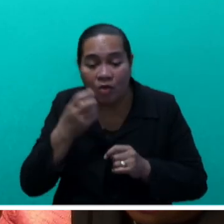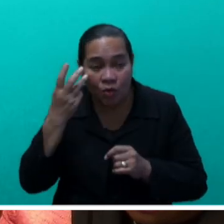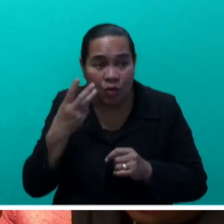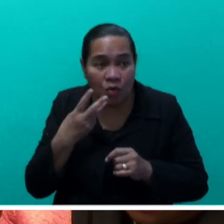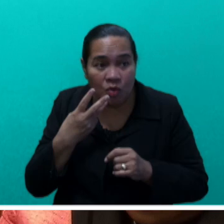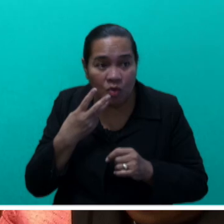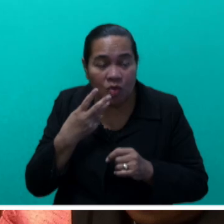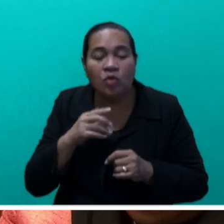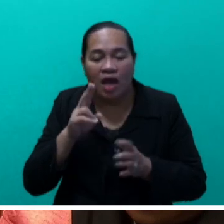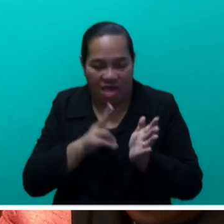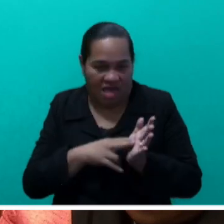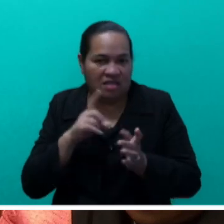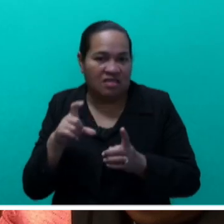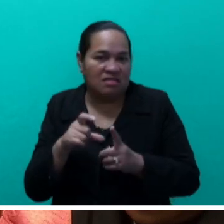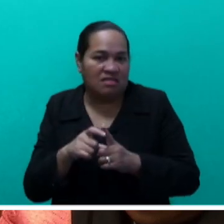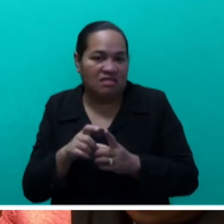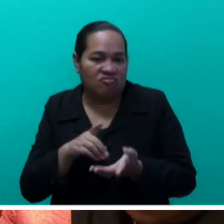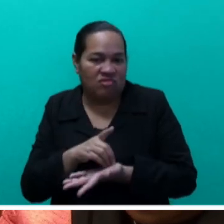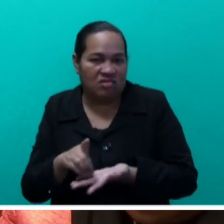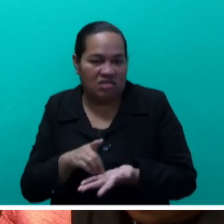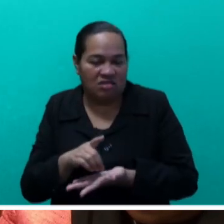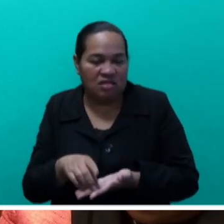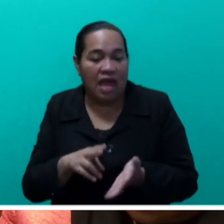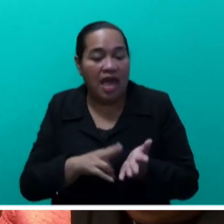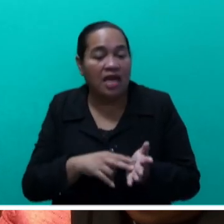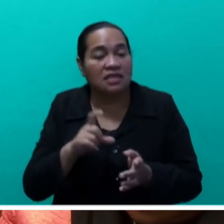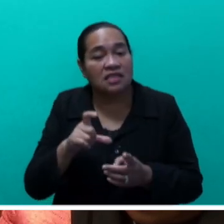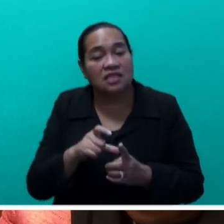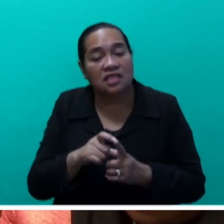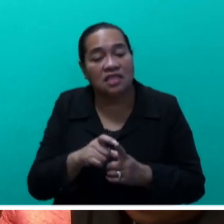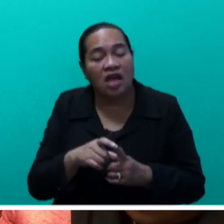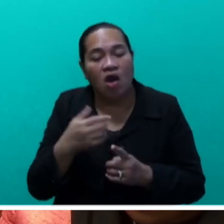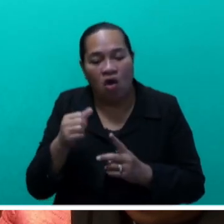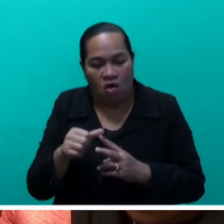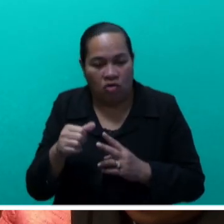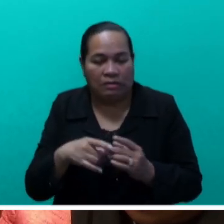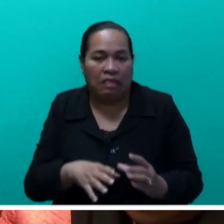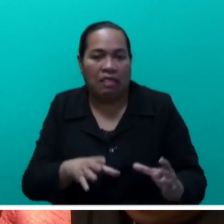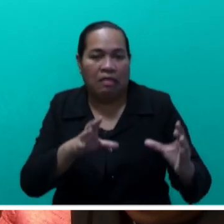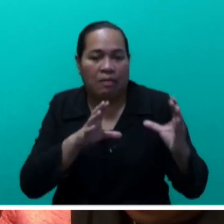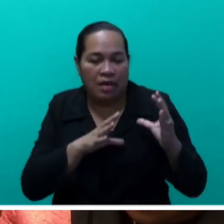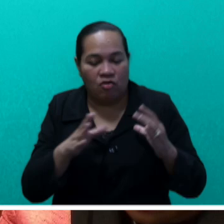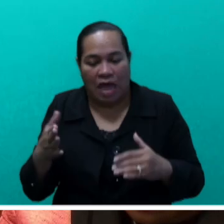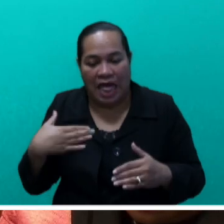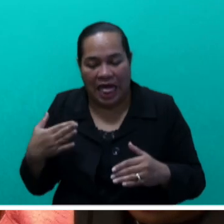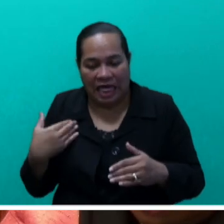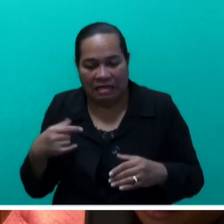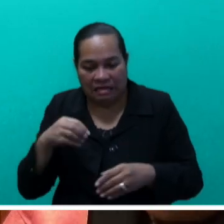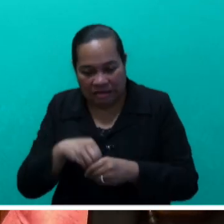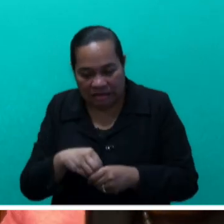non-communicable diseases. NCD also poses a significant burden on our health system and our